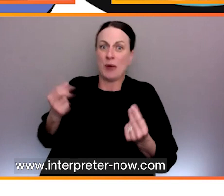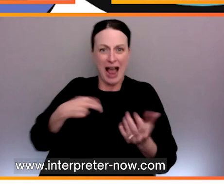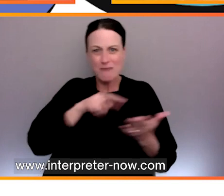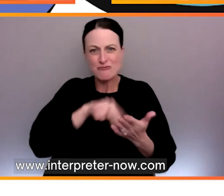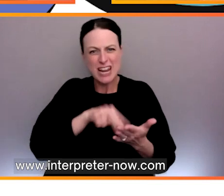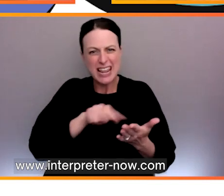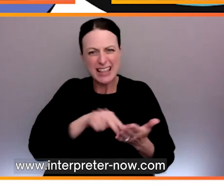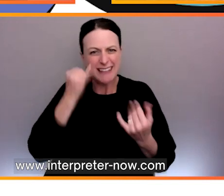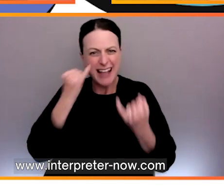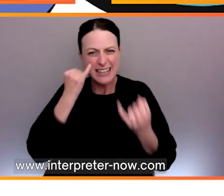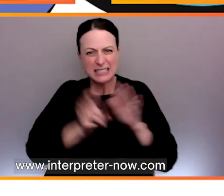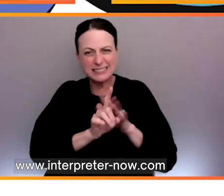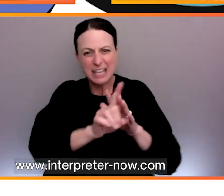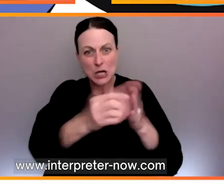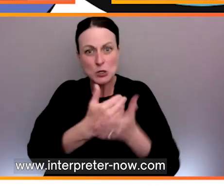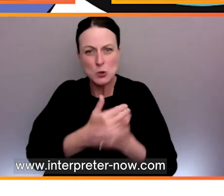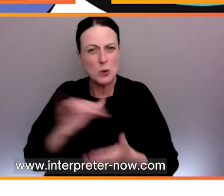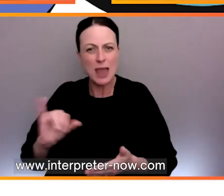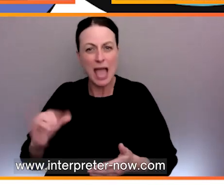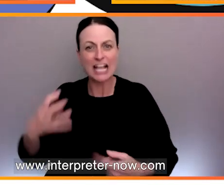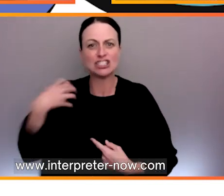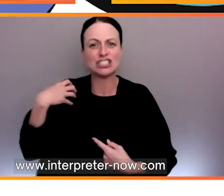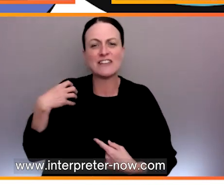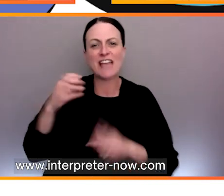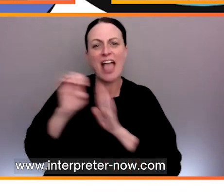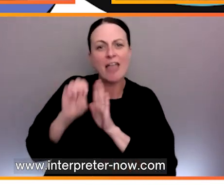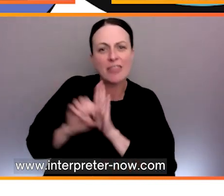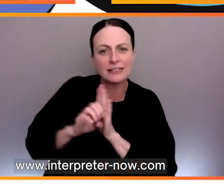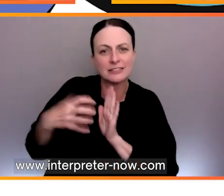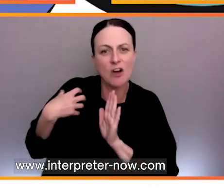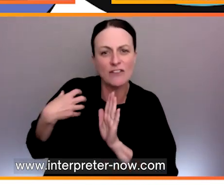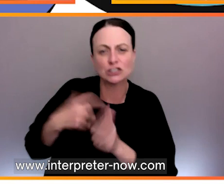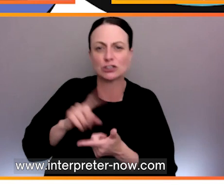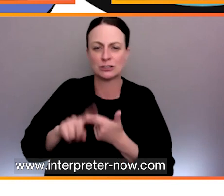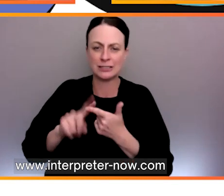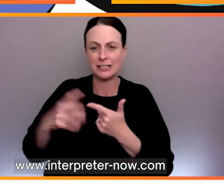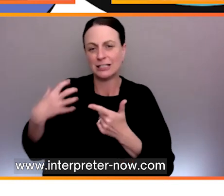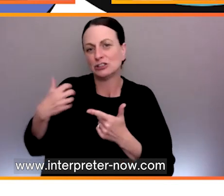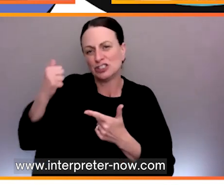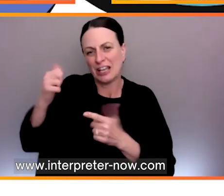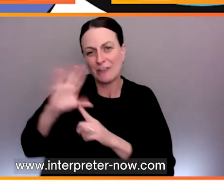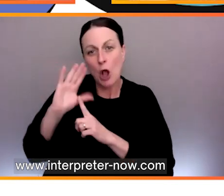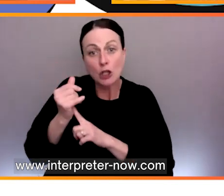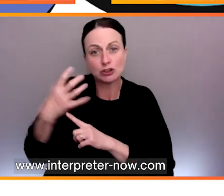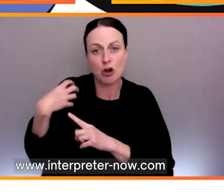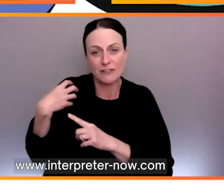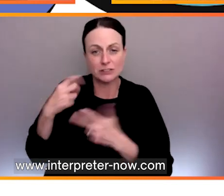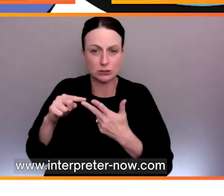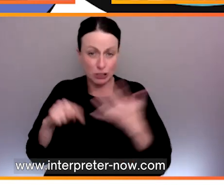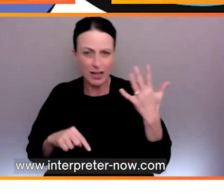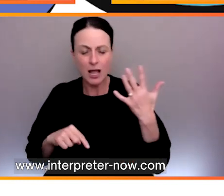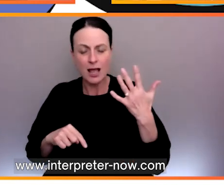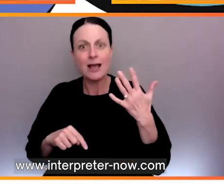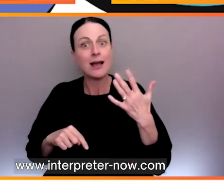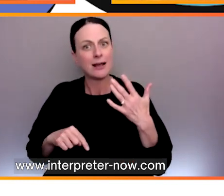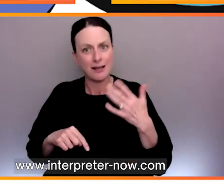making a separation between those who humanly resource an organization and those who come in every day